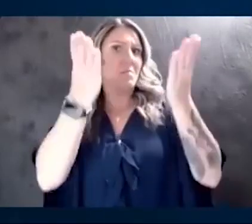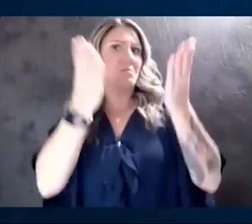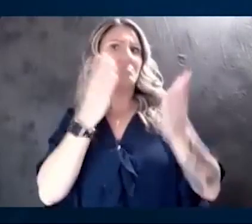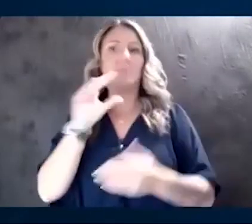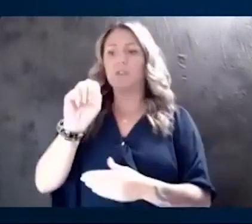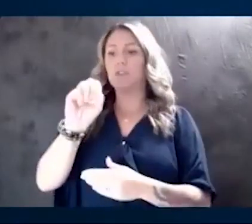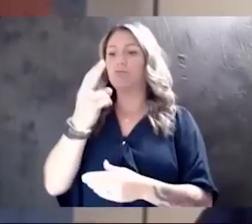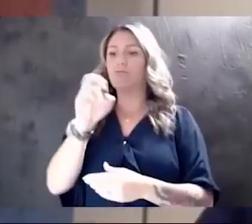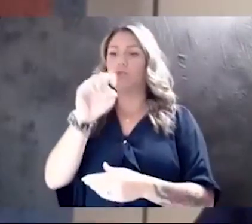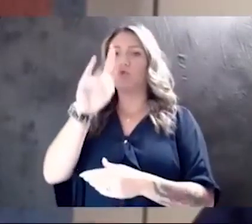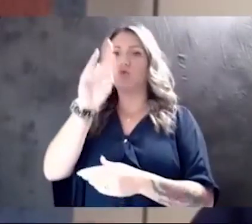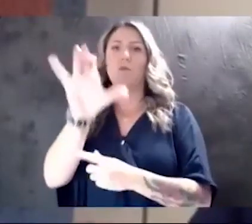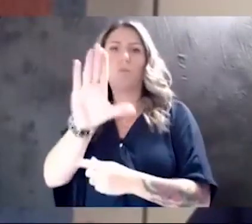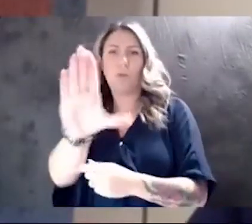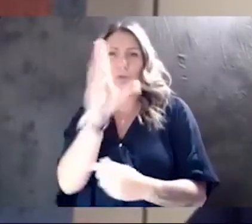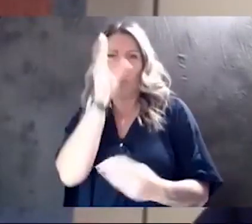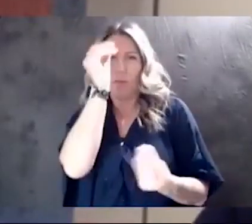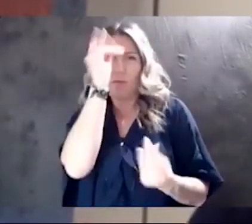What are your thoughts?